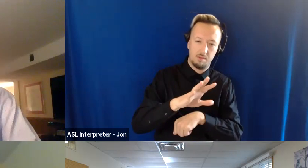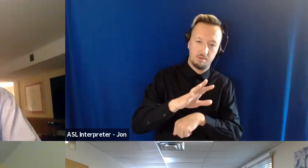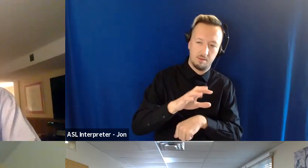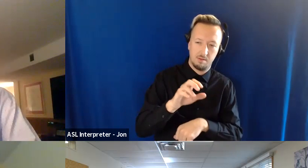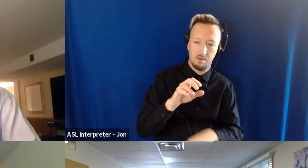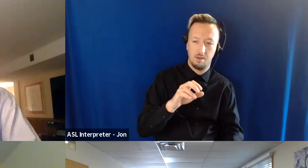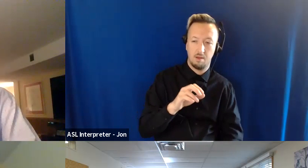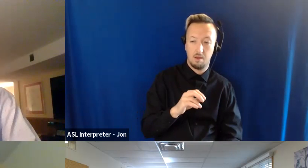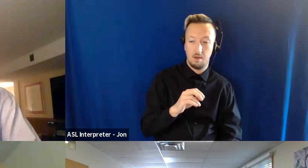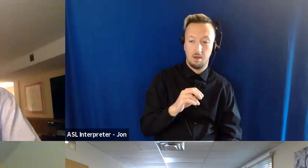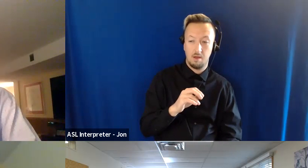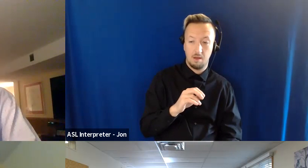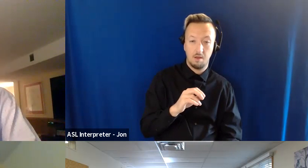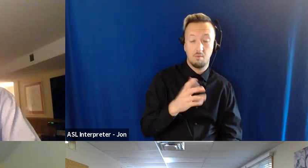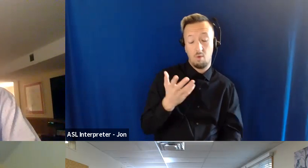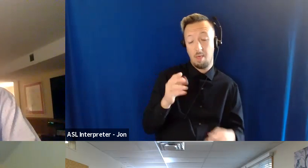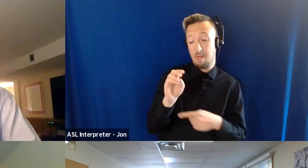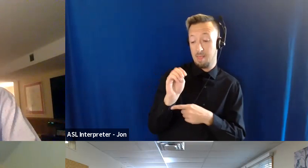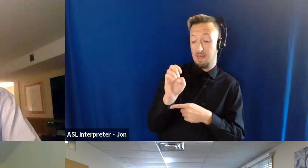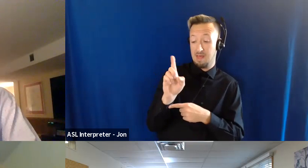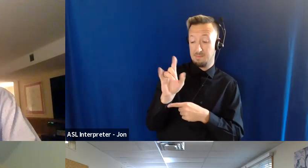like the media, at least for us, is